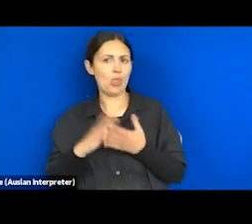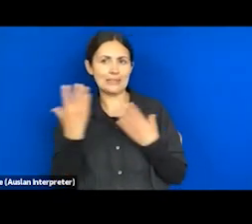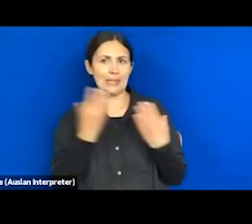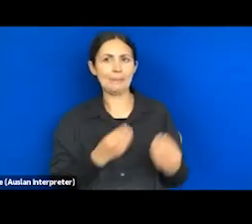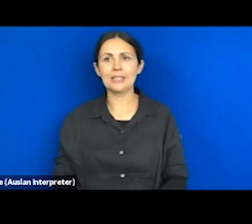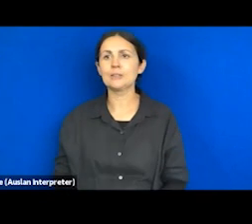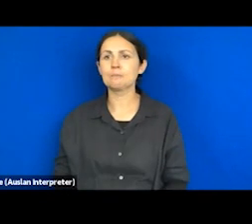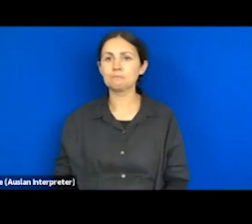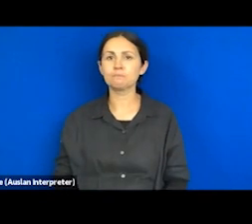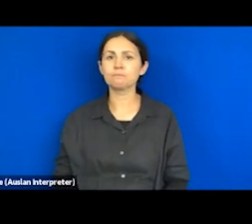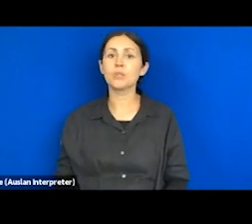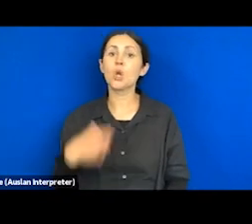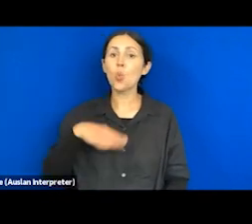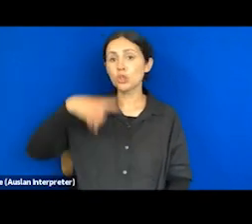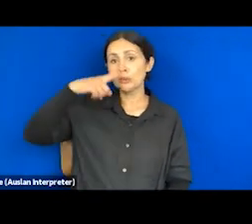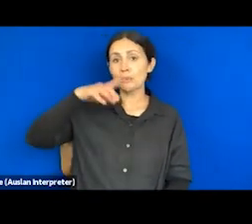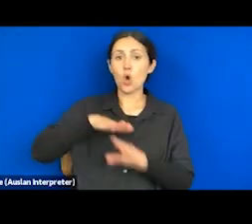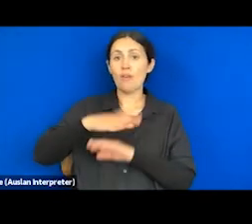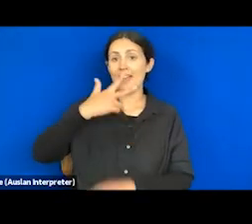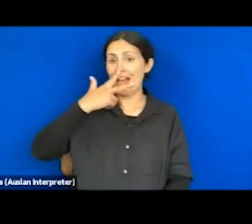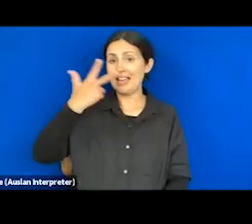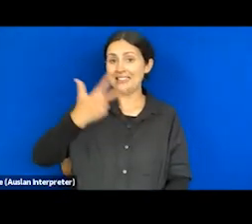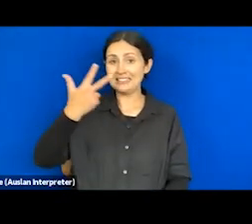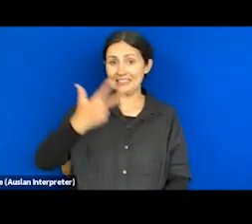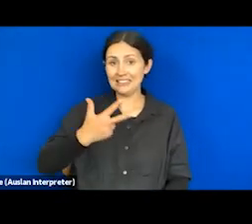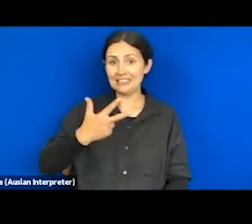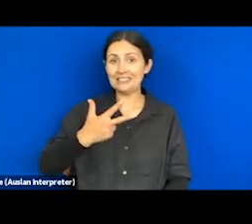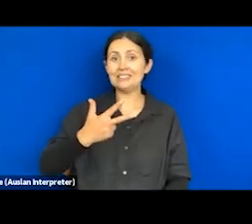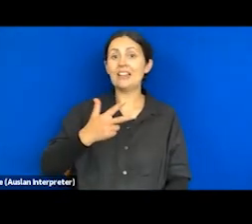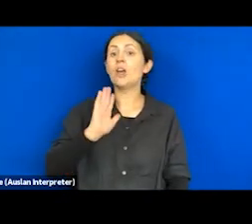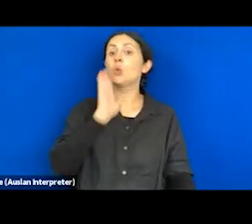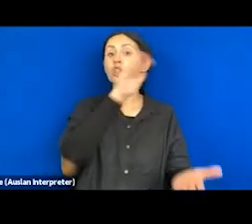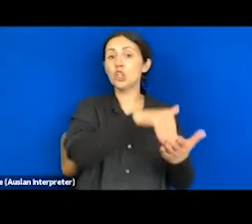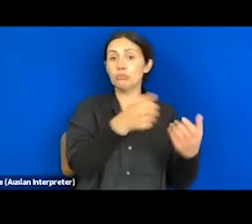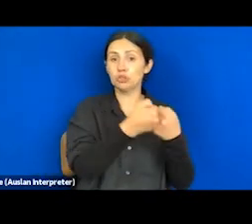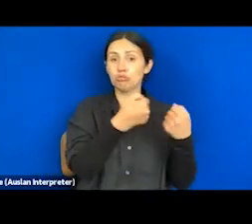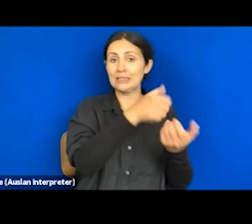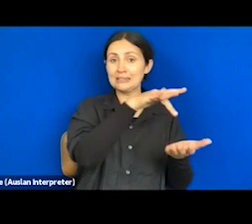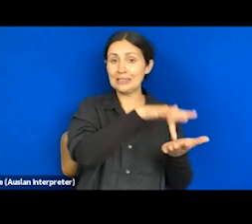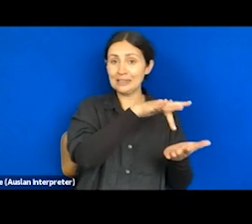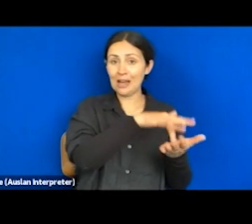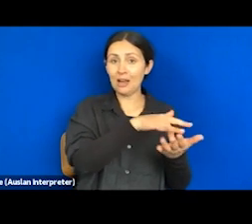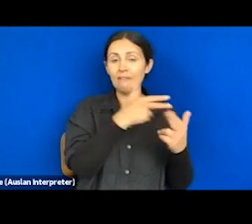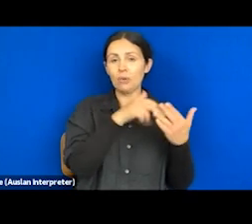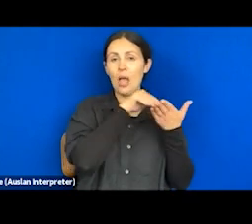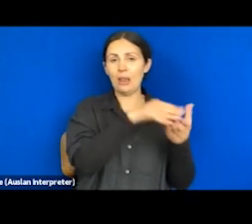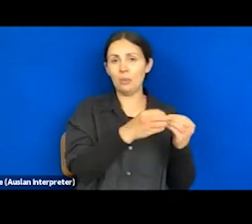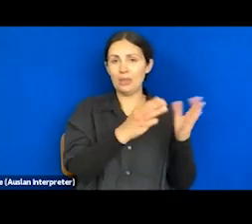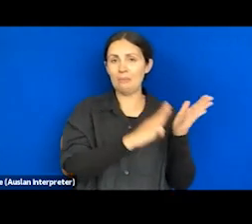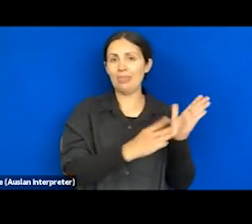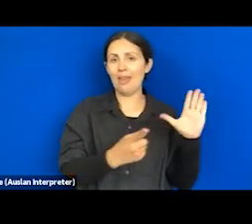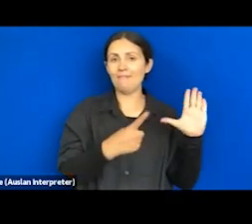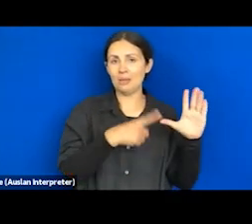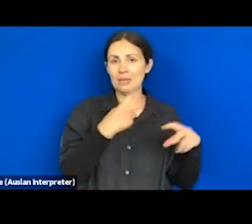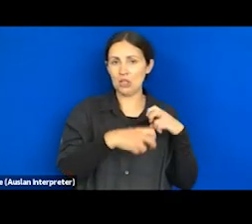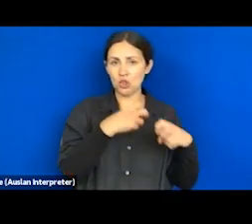We're recruiting people over the age of 18 years old who are presenting to inpatient drug treatment for methamphetamine withdrawal. They have to have been